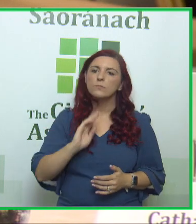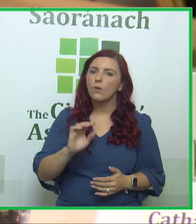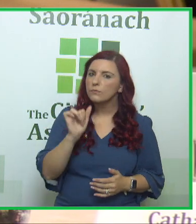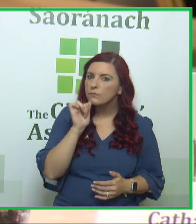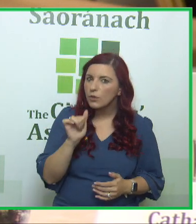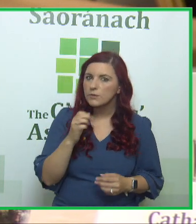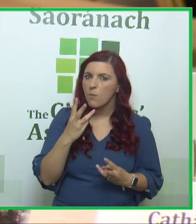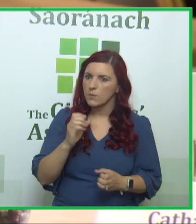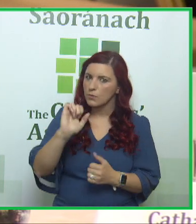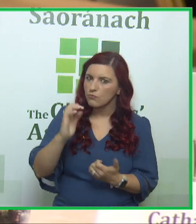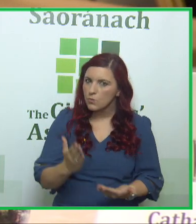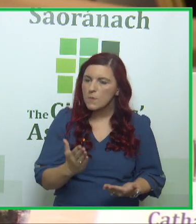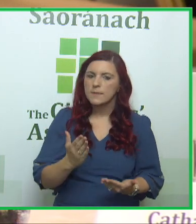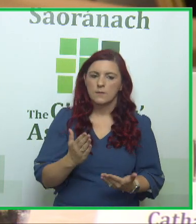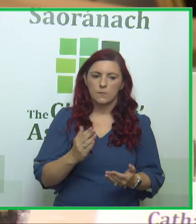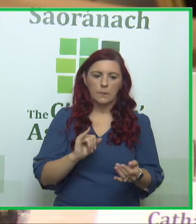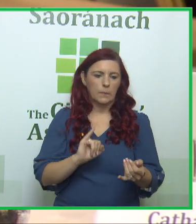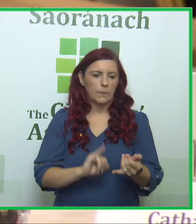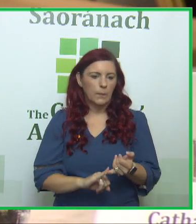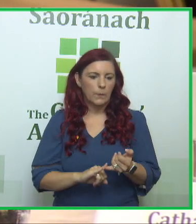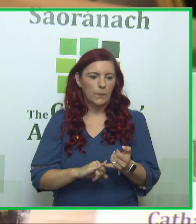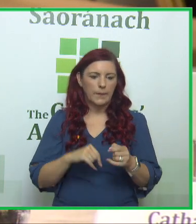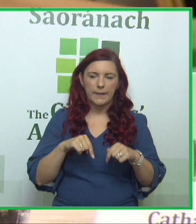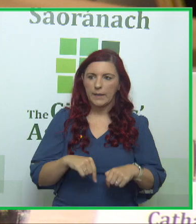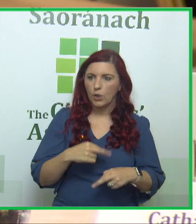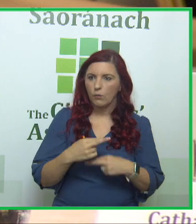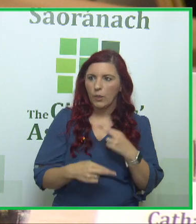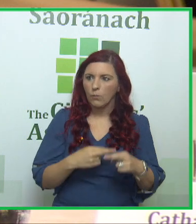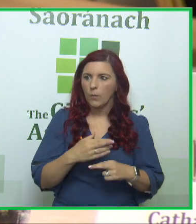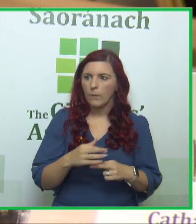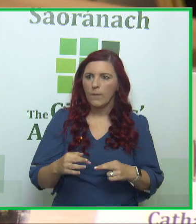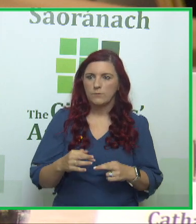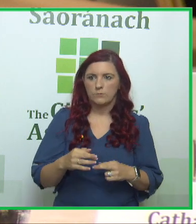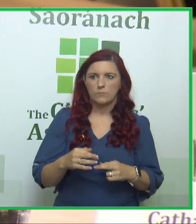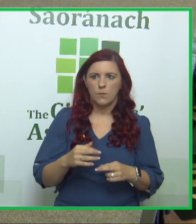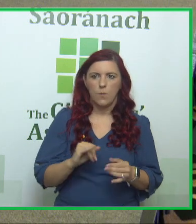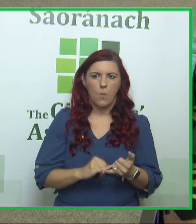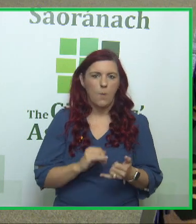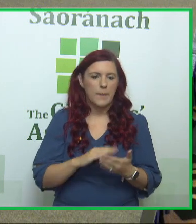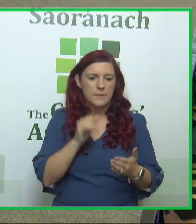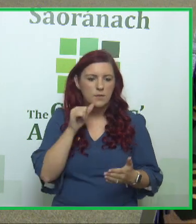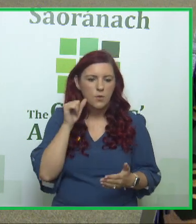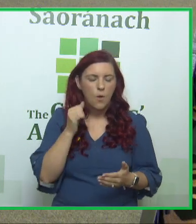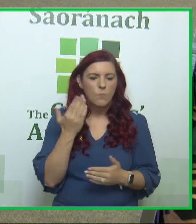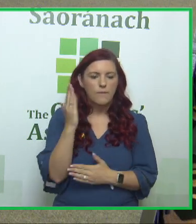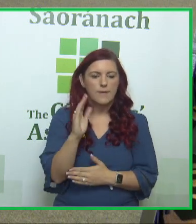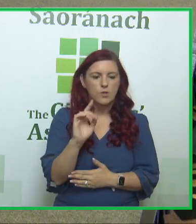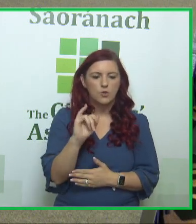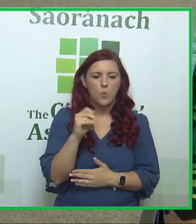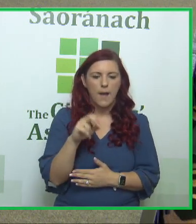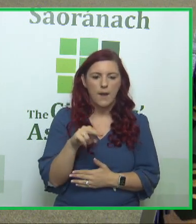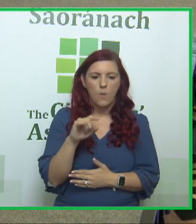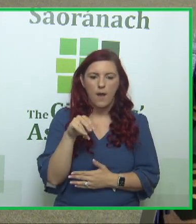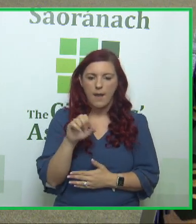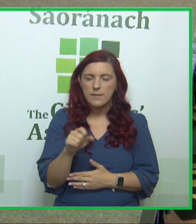want to introduce again, who you'll be familiar with from a previous assembly, is Professor Jo-Hanna Ivers from Trinity College Dublin,